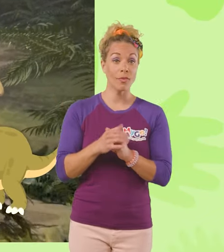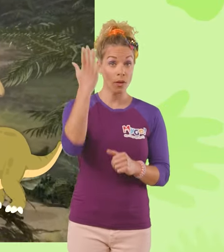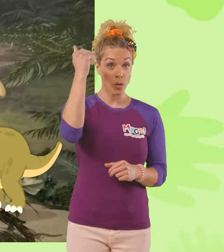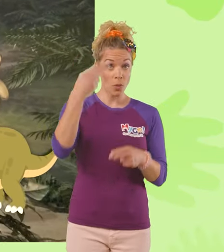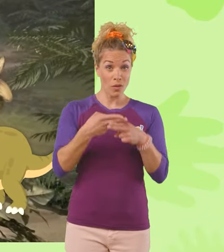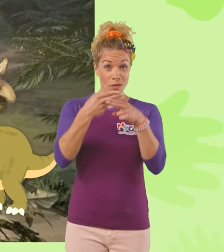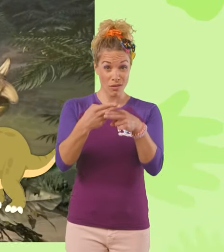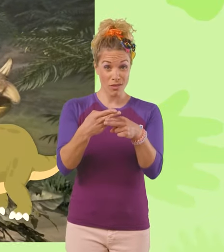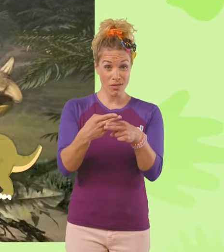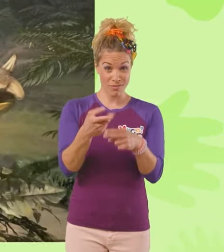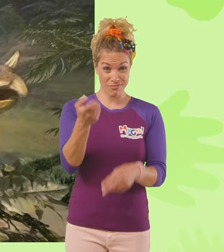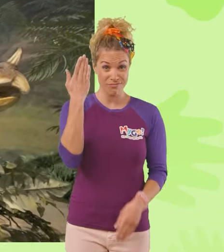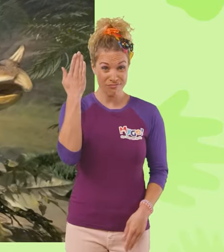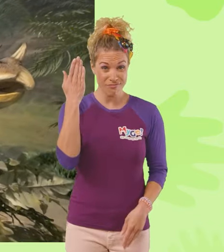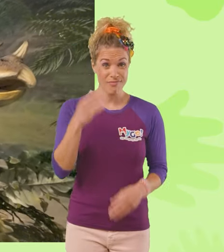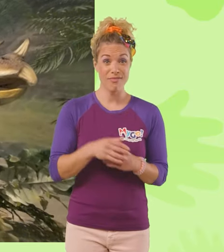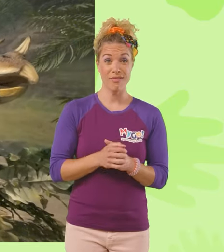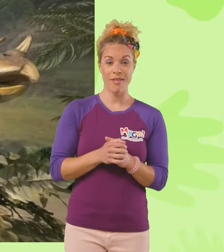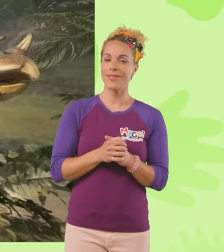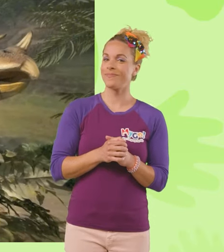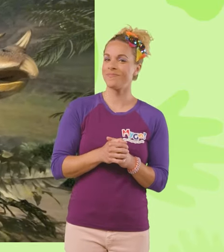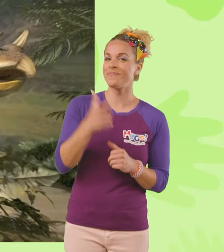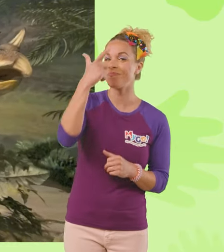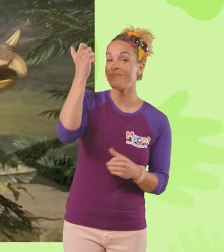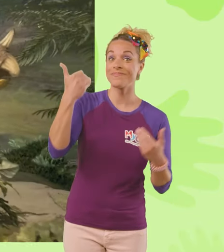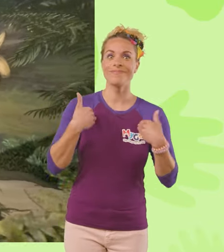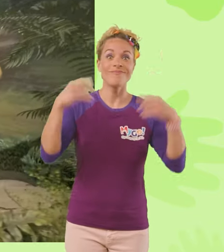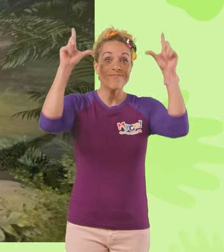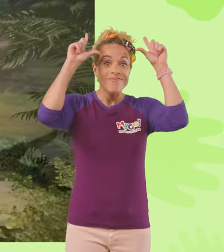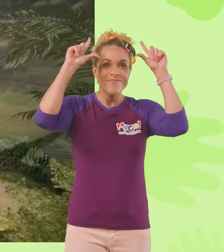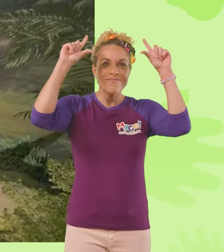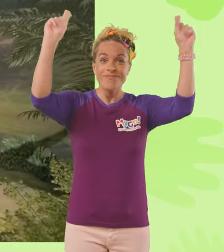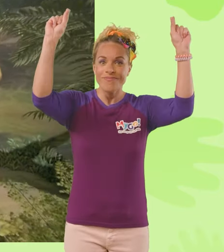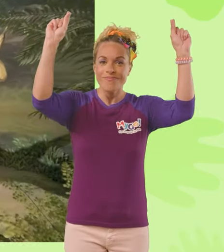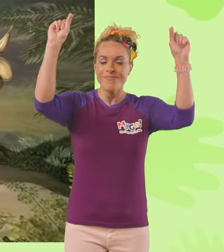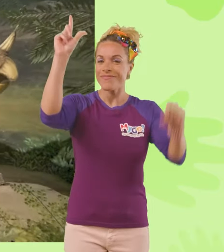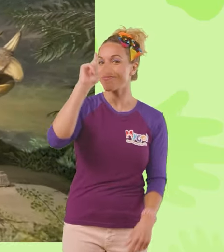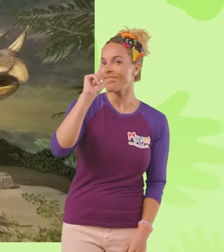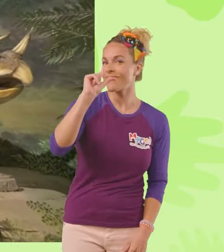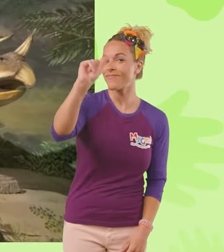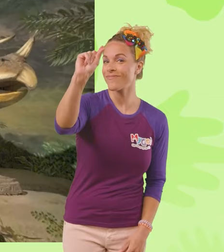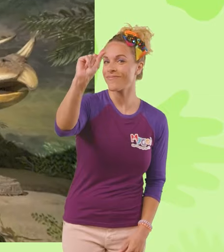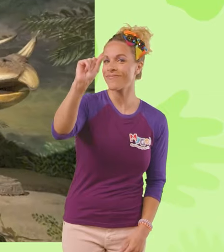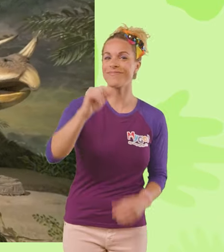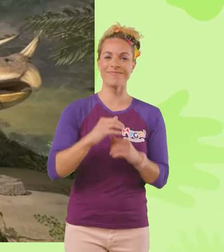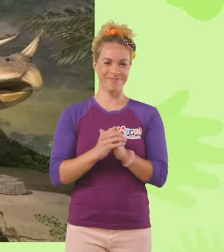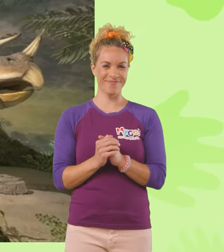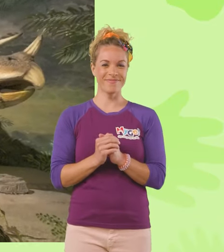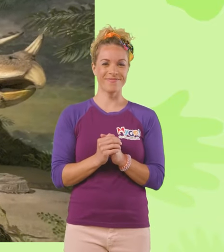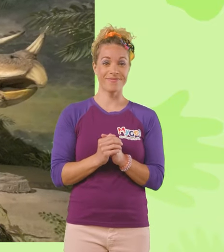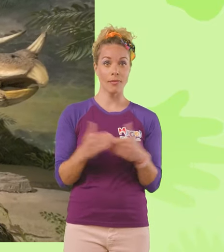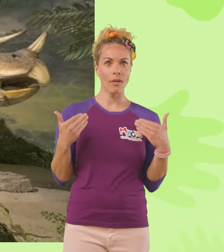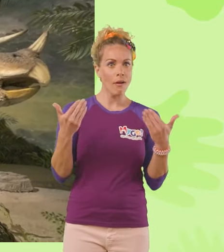Do you know why they call it a triceratops? Yep. Because it has three horns on its face